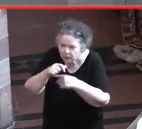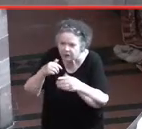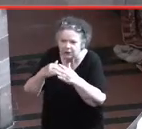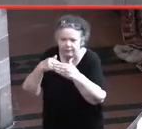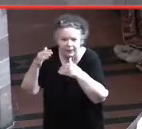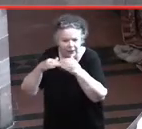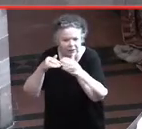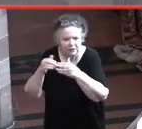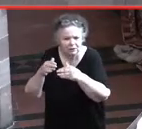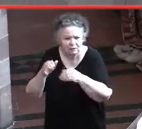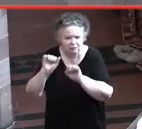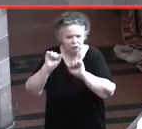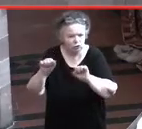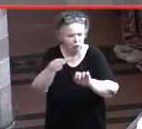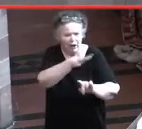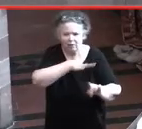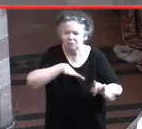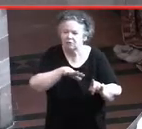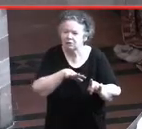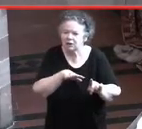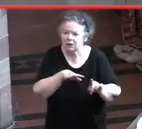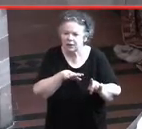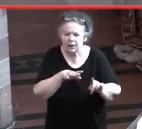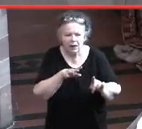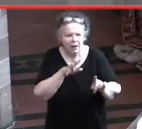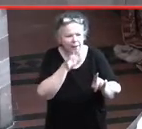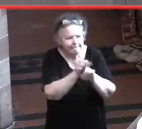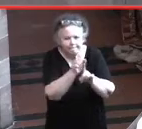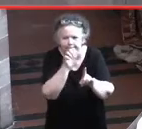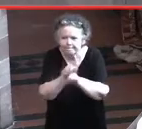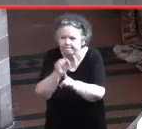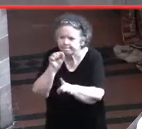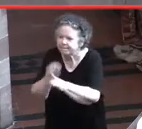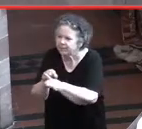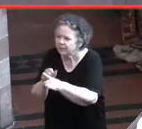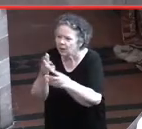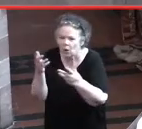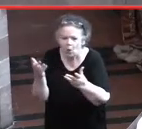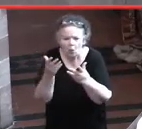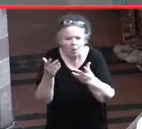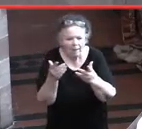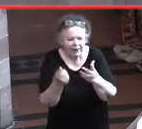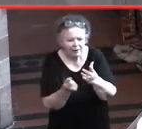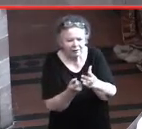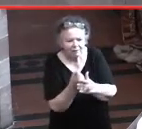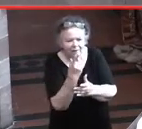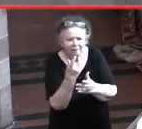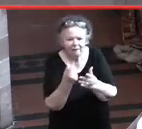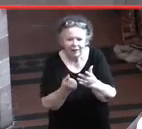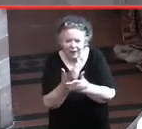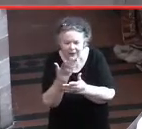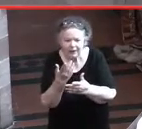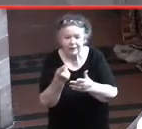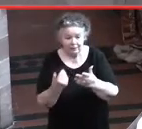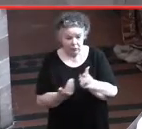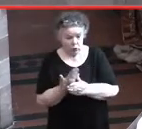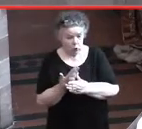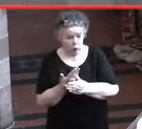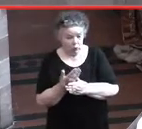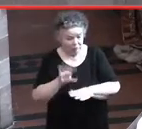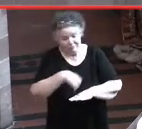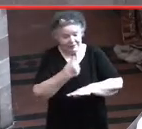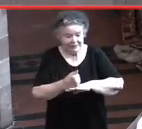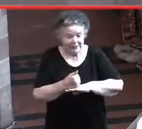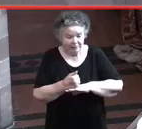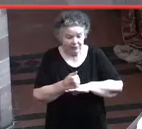your neighborhoods. See where that is happening in the green shoots and the established shoots of the